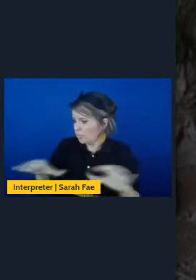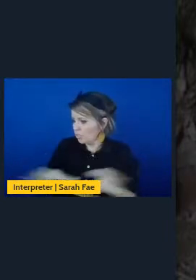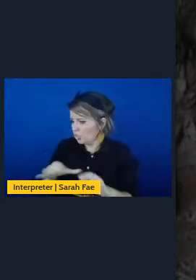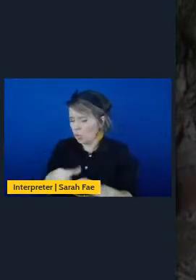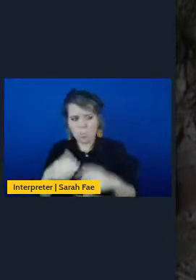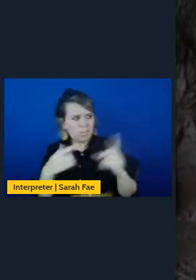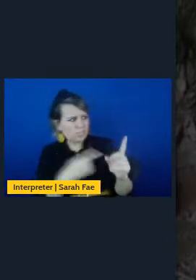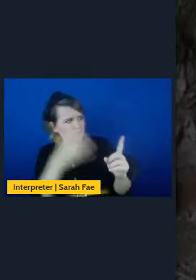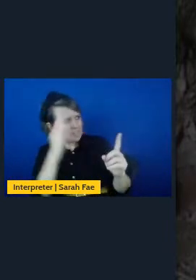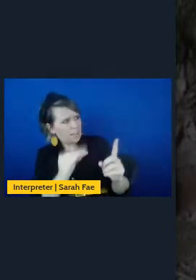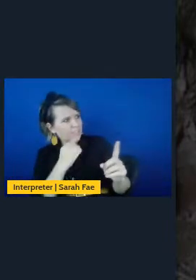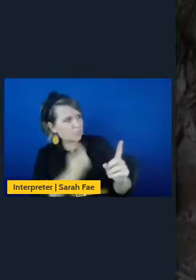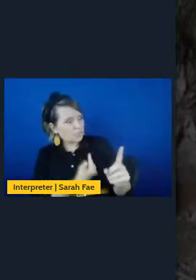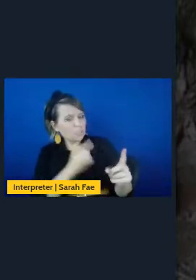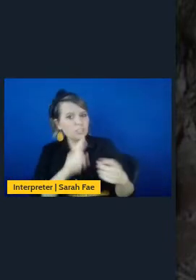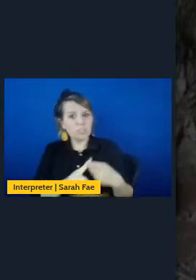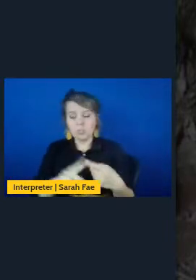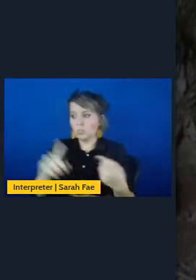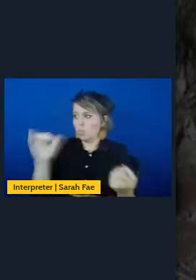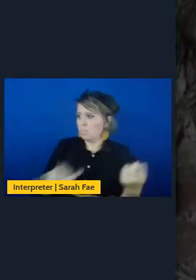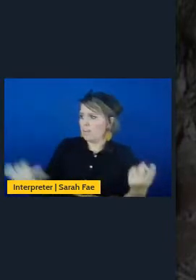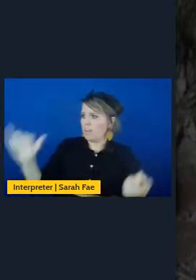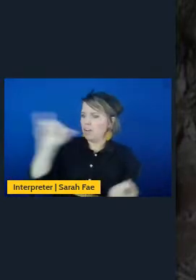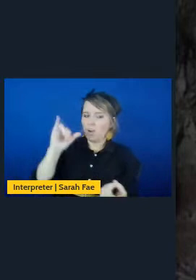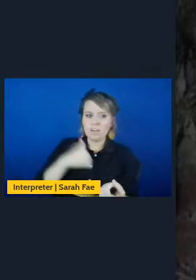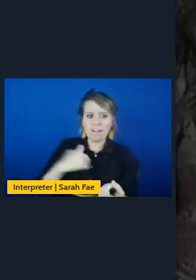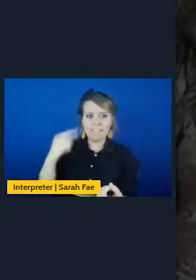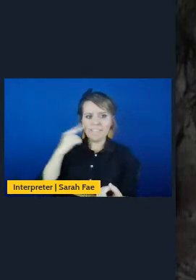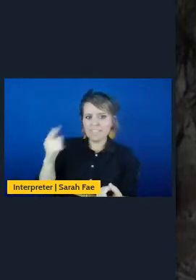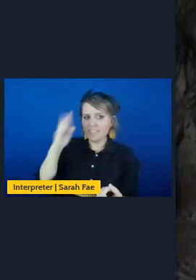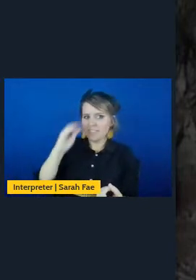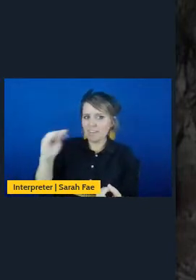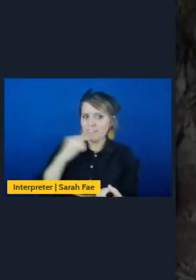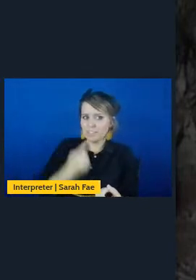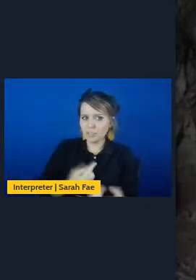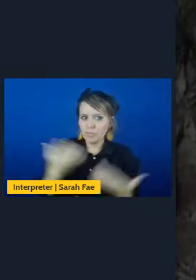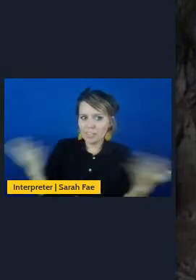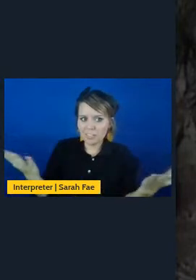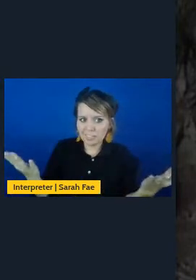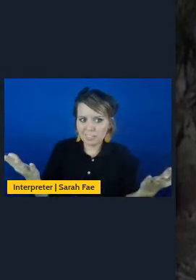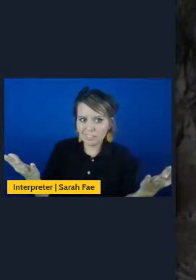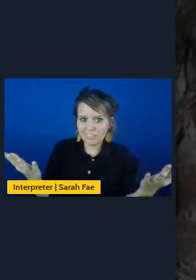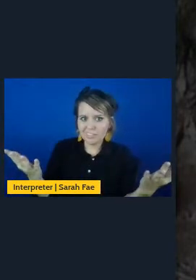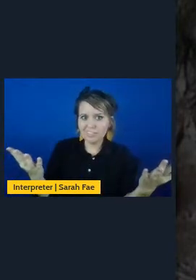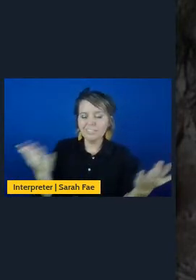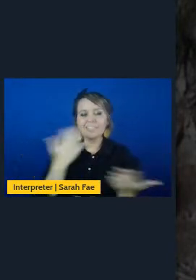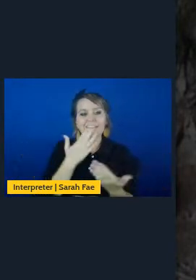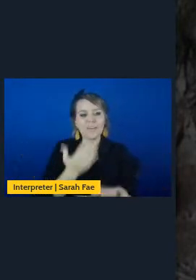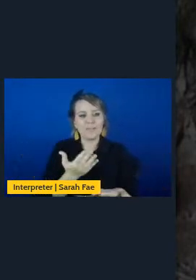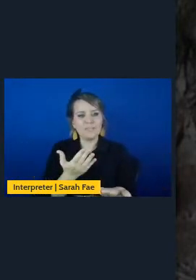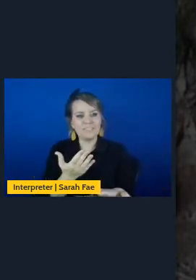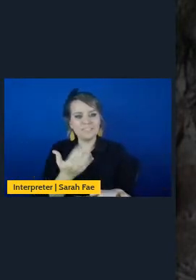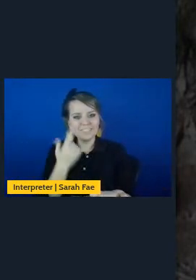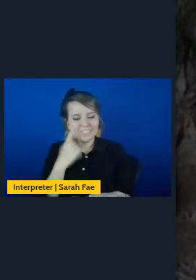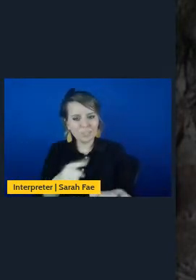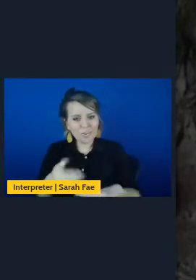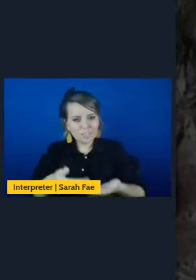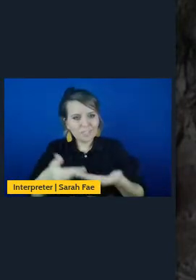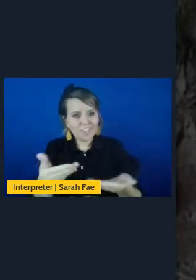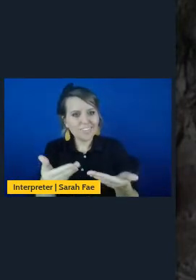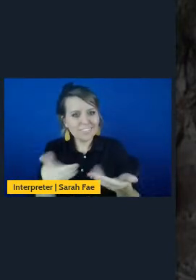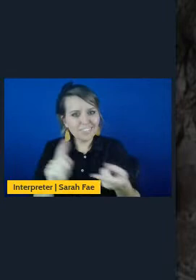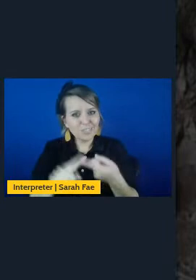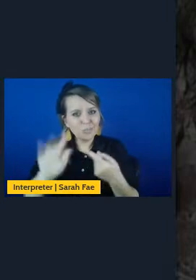guy serious, to, oh my God, I think this guy is serious. Thank you for inviting me into